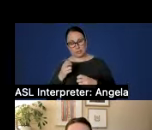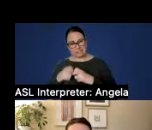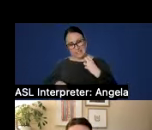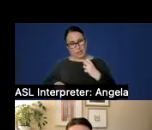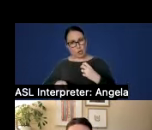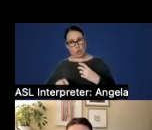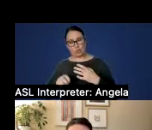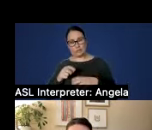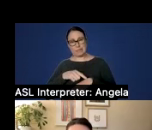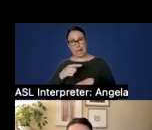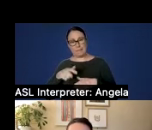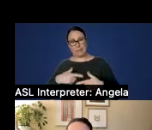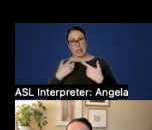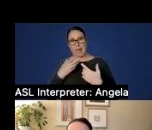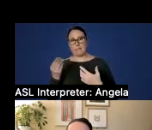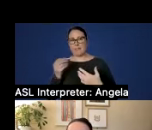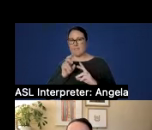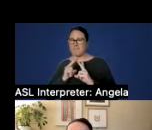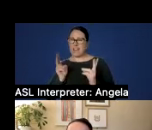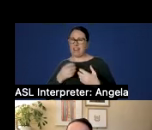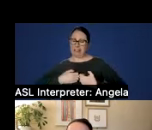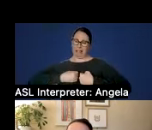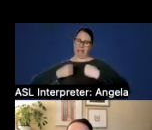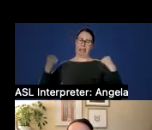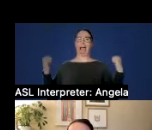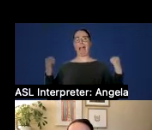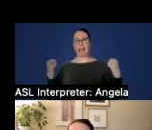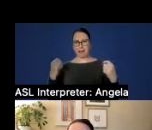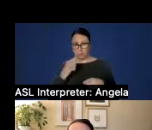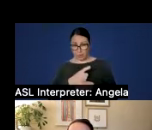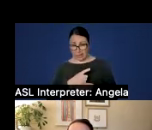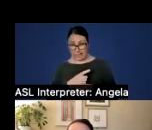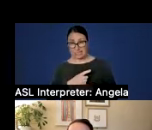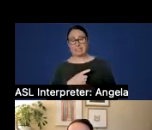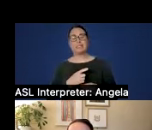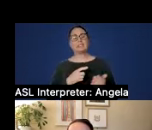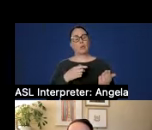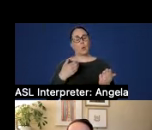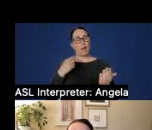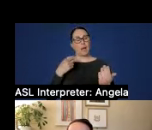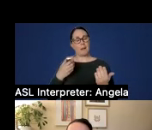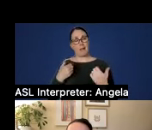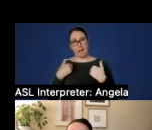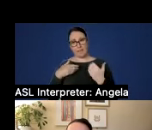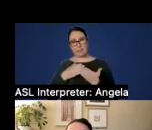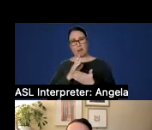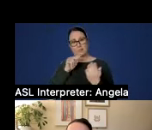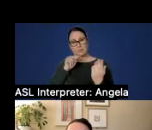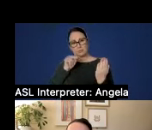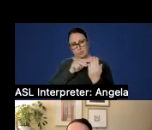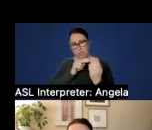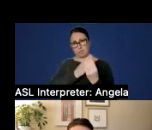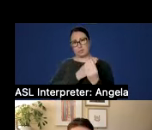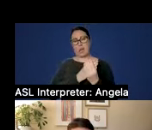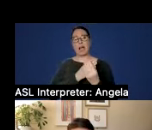life. So that might be something that you can discuss as a program, how you're going to help the survivors and communities